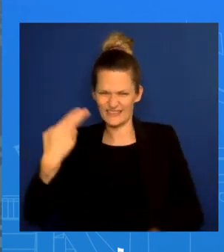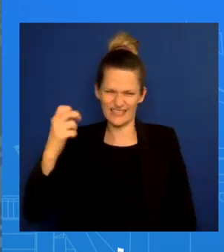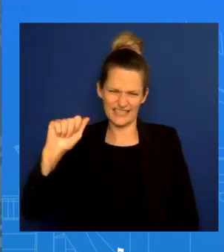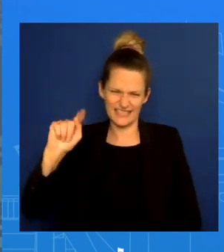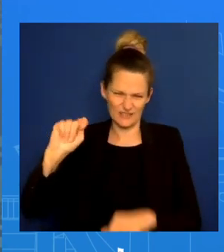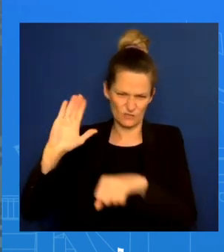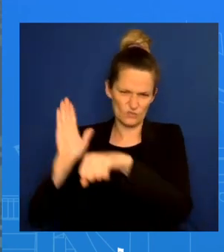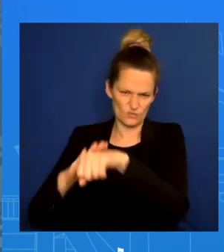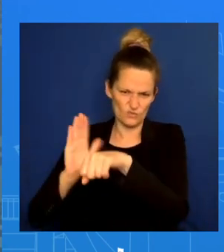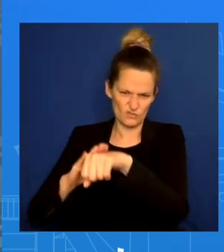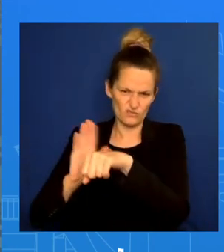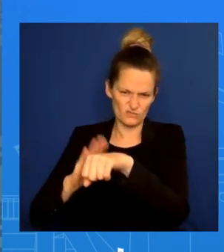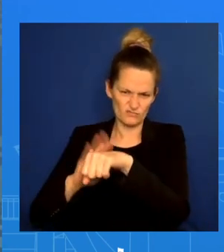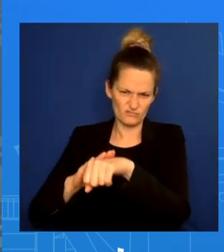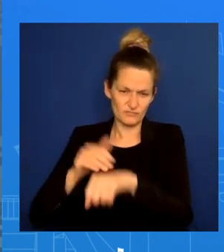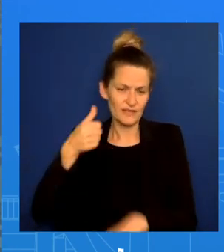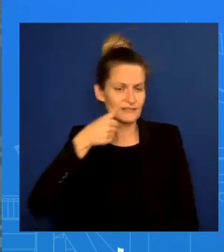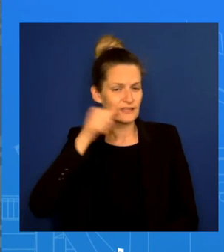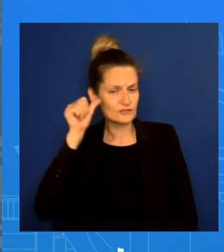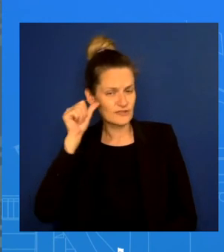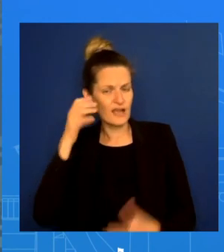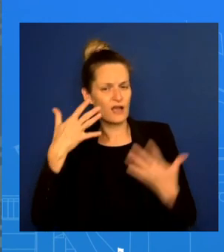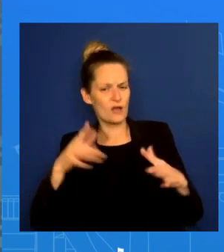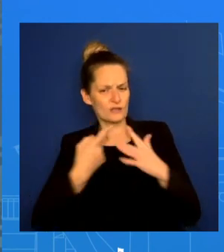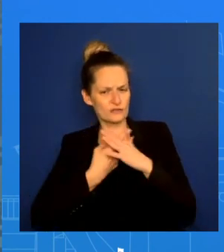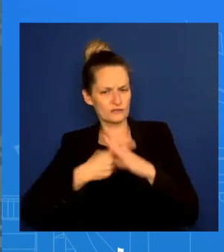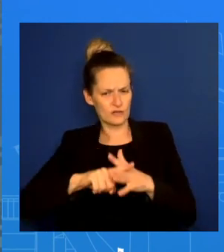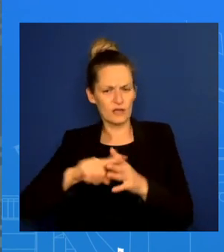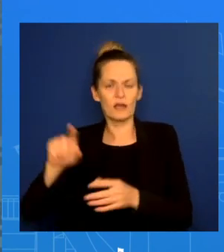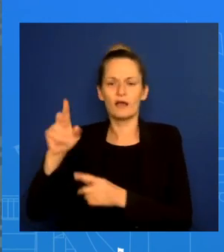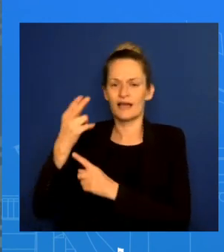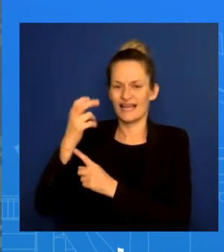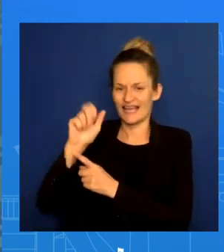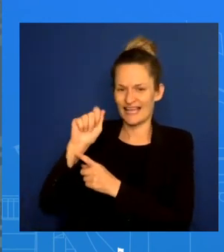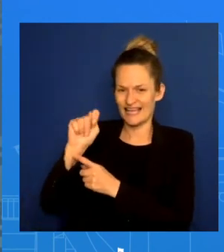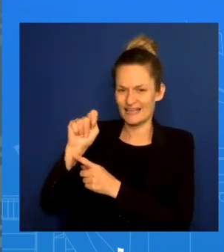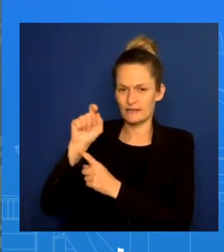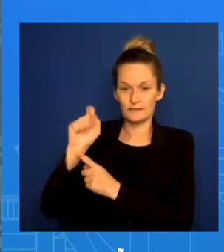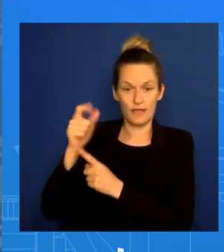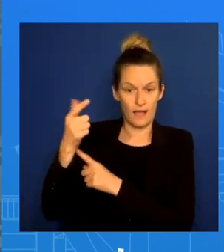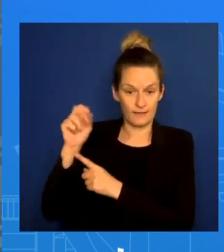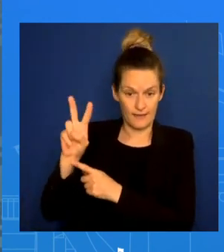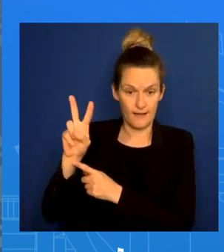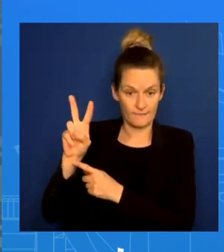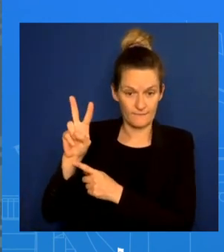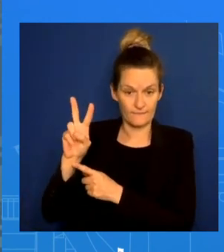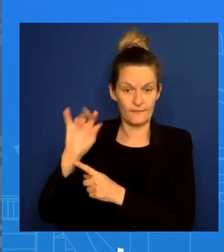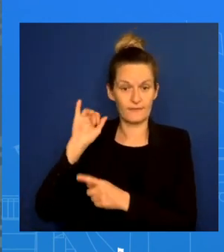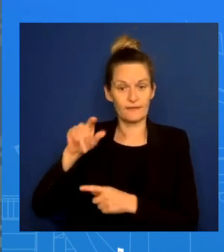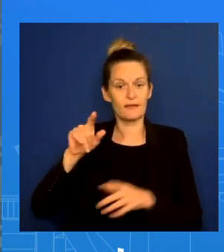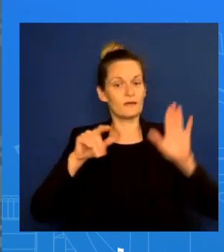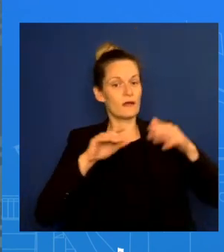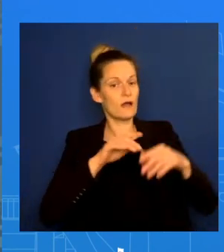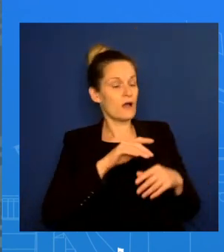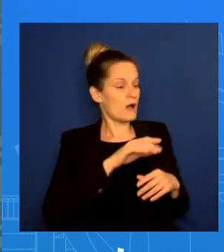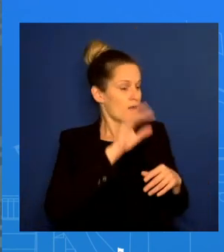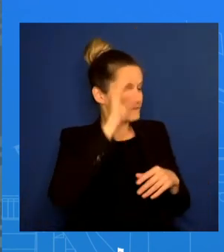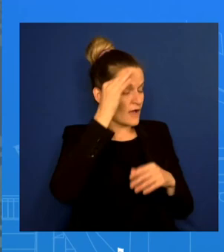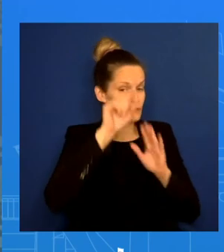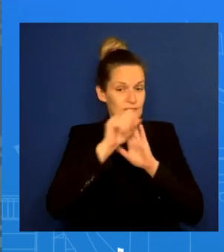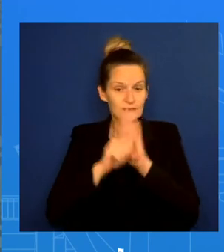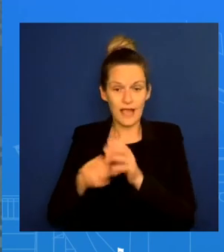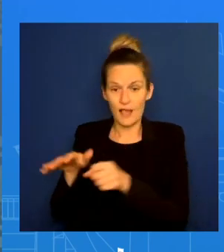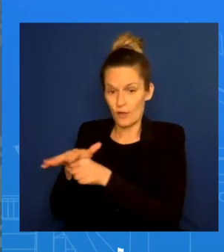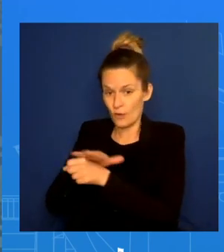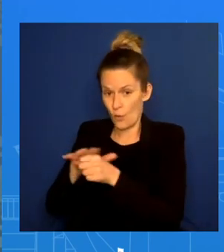and tools to assist federal, state, and local governments in responding to extreme heat. And today we announce